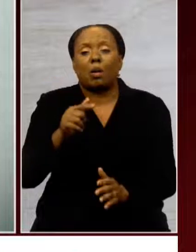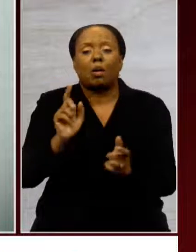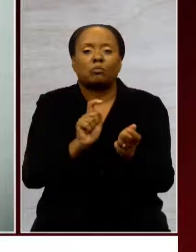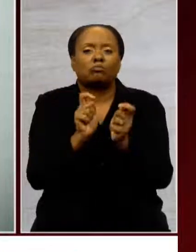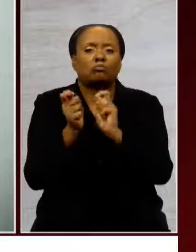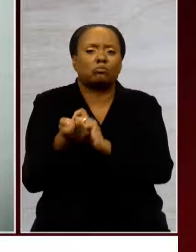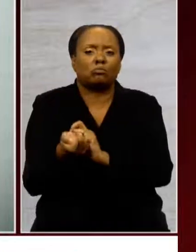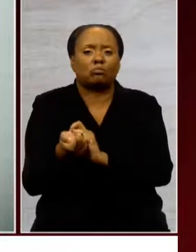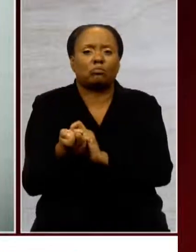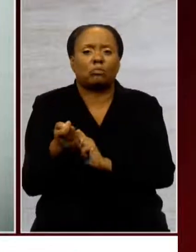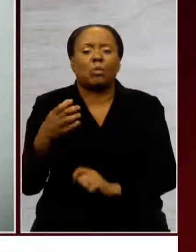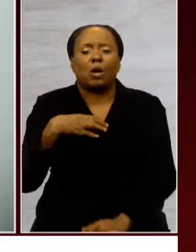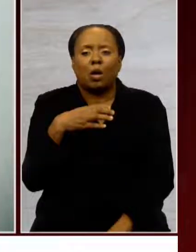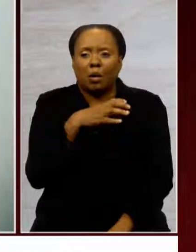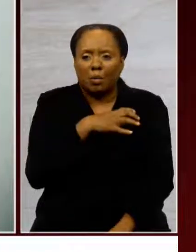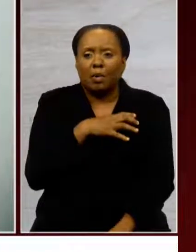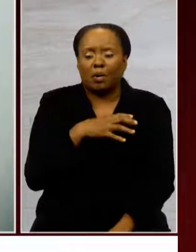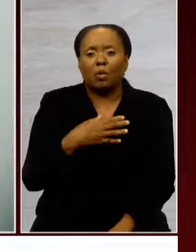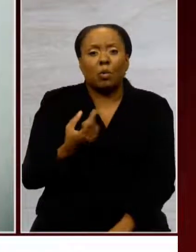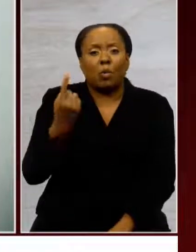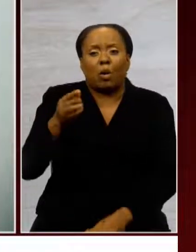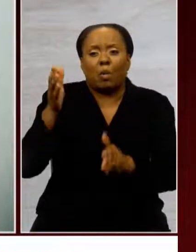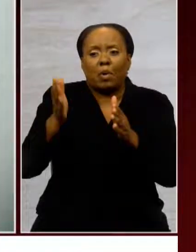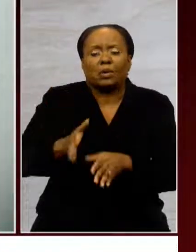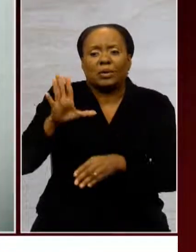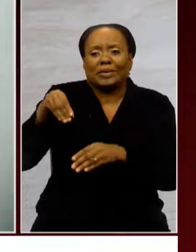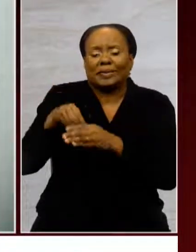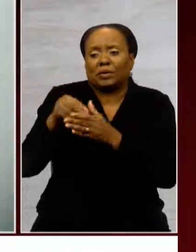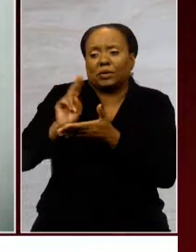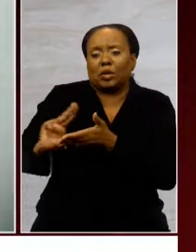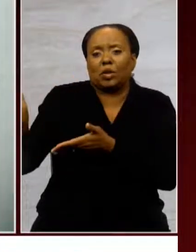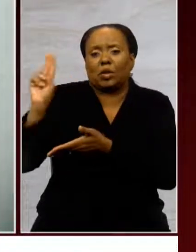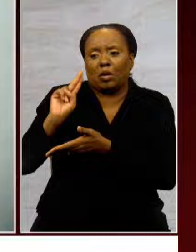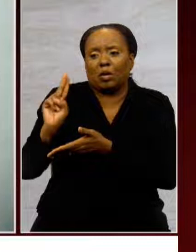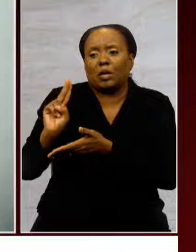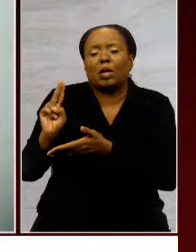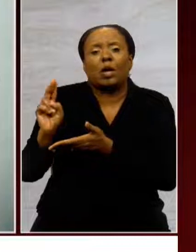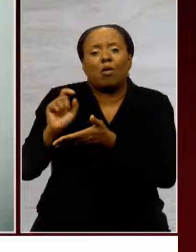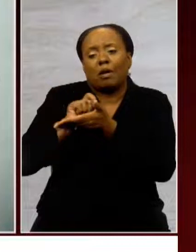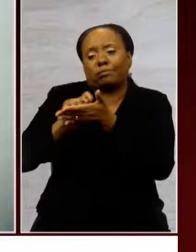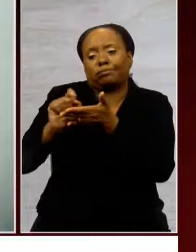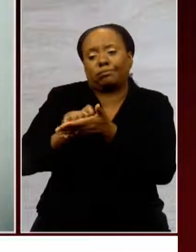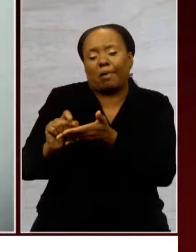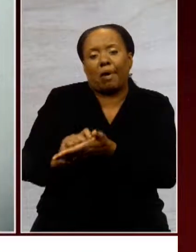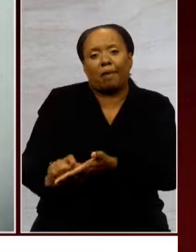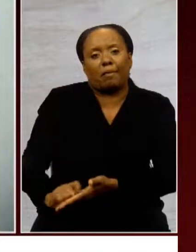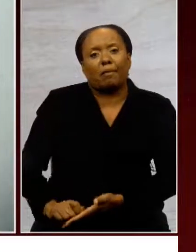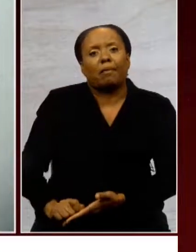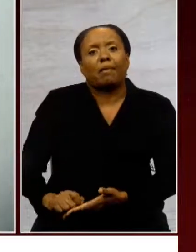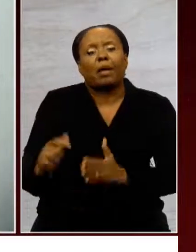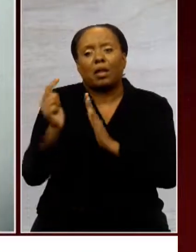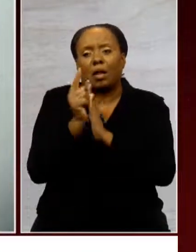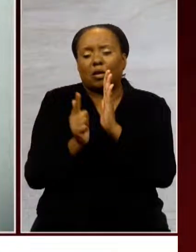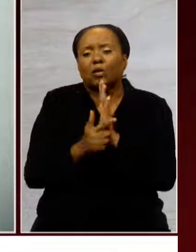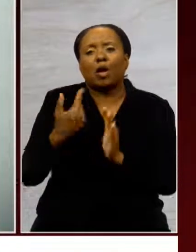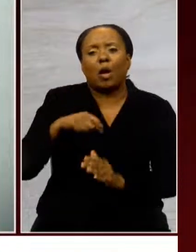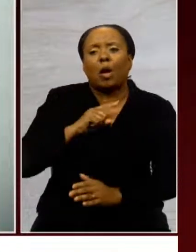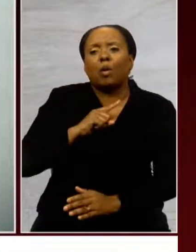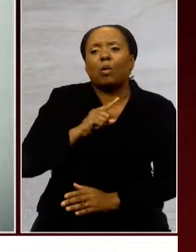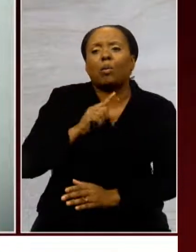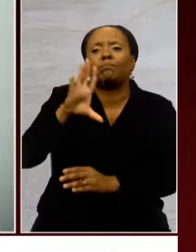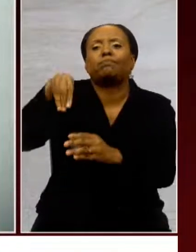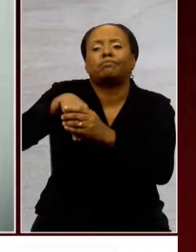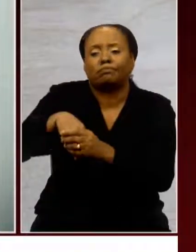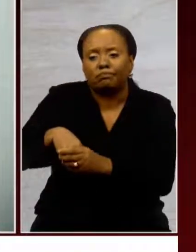Haynes, former Deputy Dean of the Faculty of Law, to draft the legislation, which we have had considerable input into as